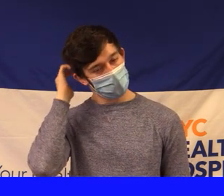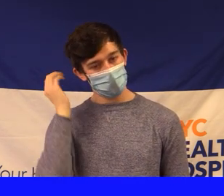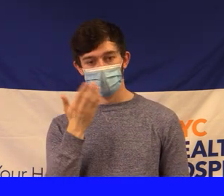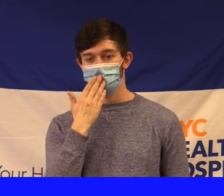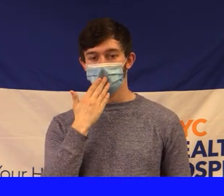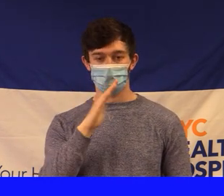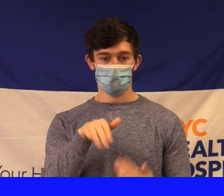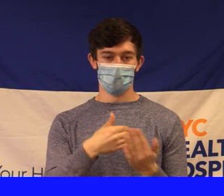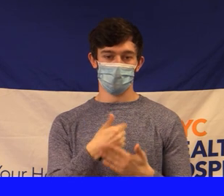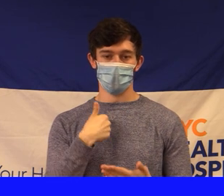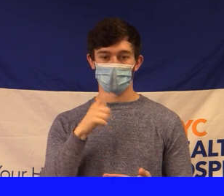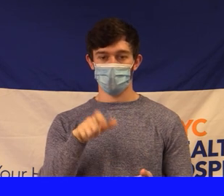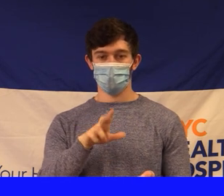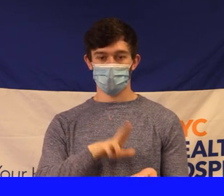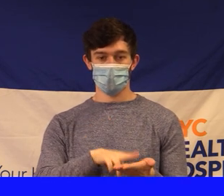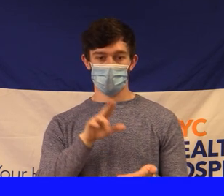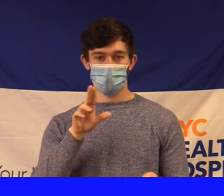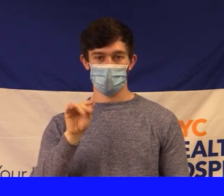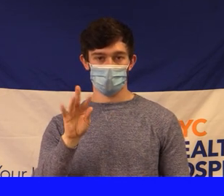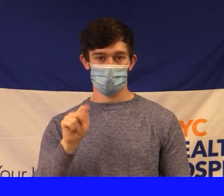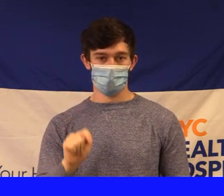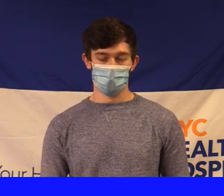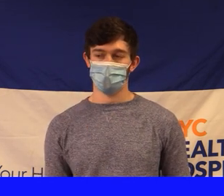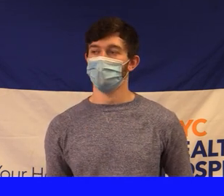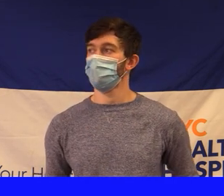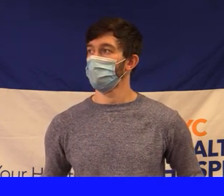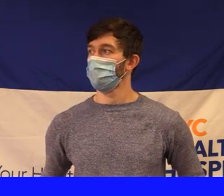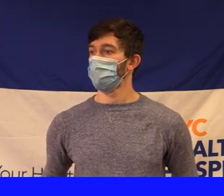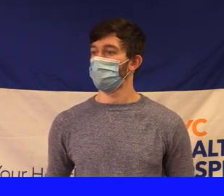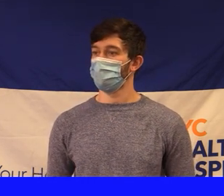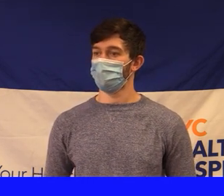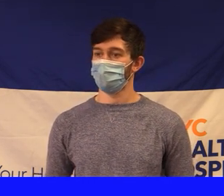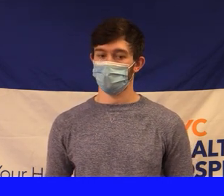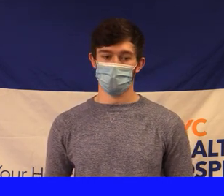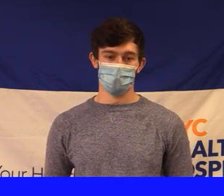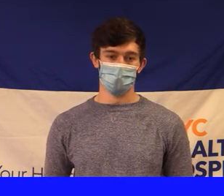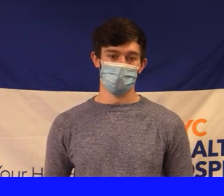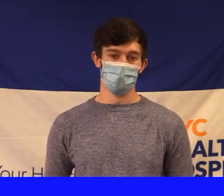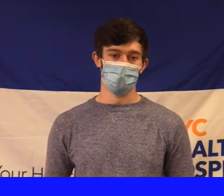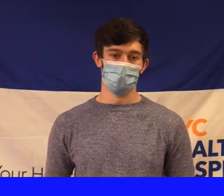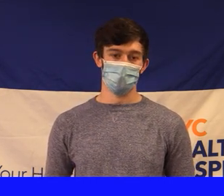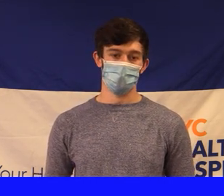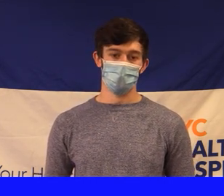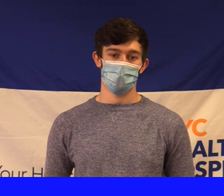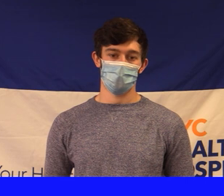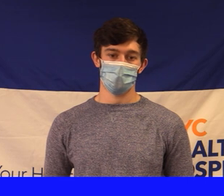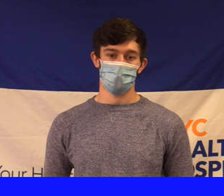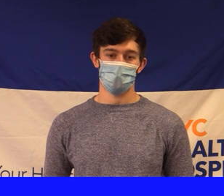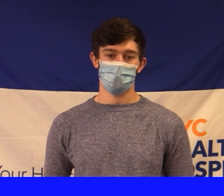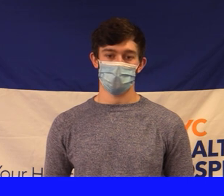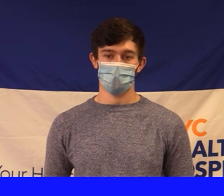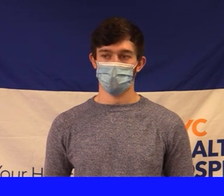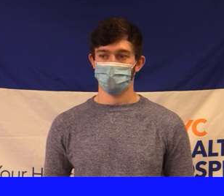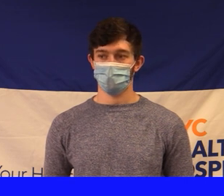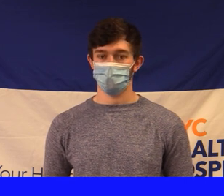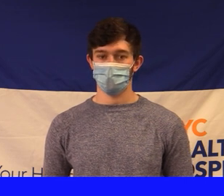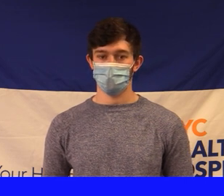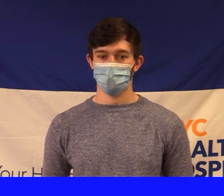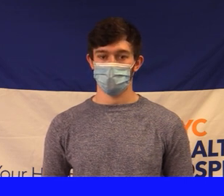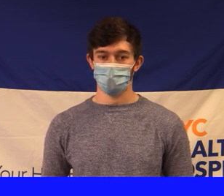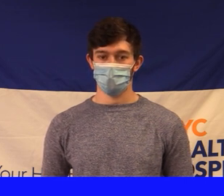off. Appreciate it. Thank you, Vincent. Again, congratulations. Thank you so much. Take care now. Thank you,